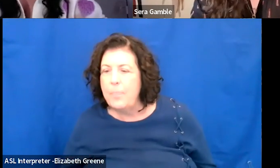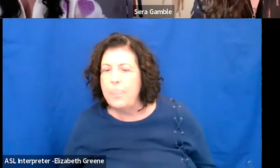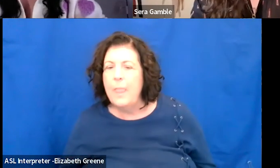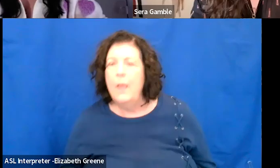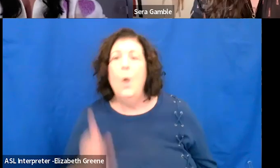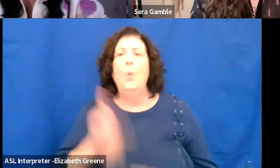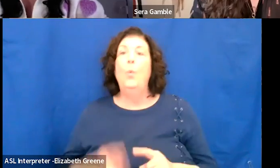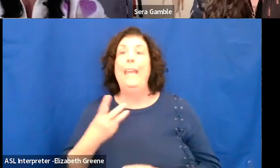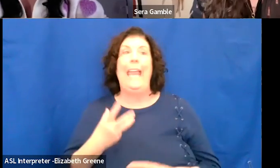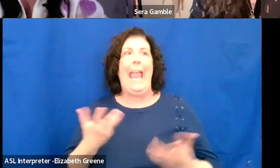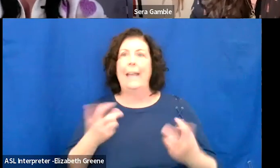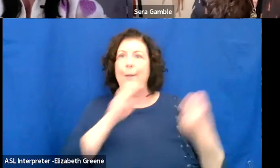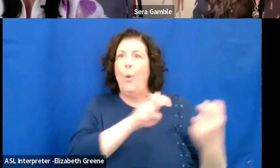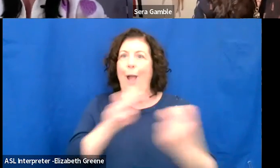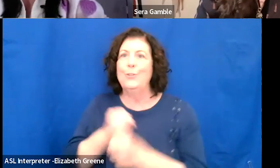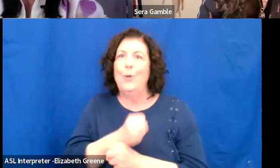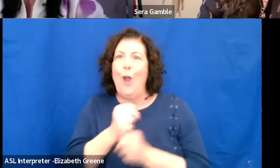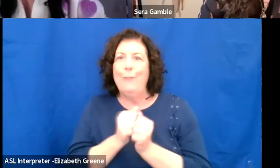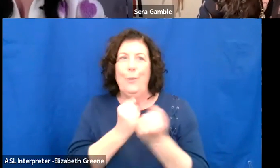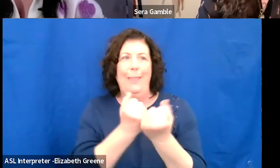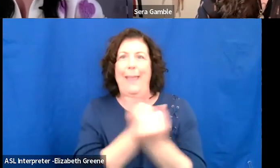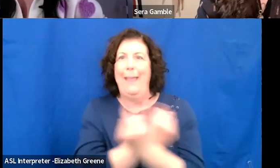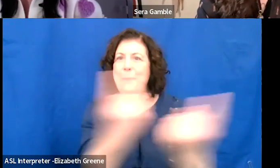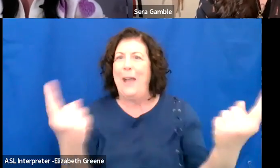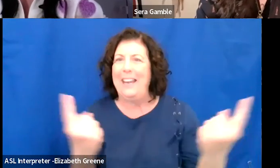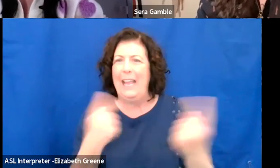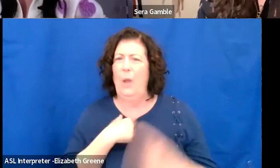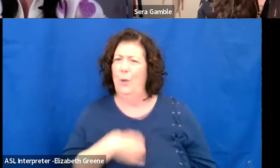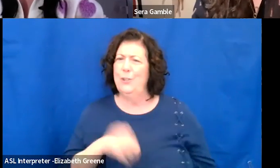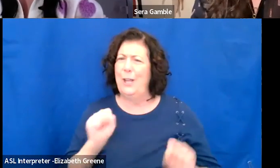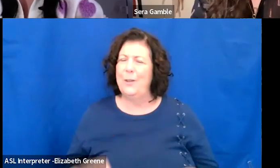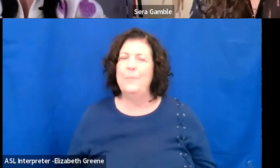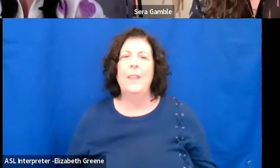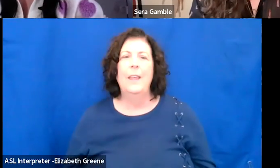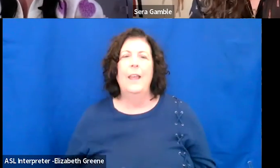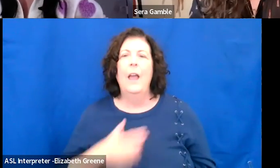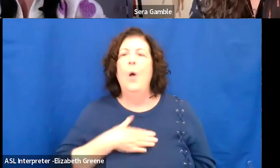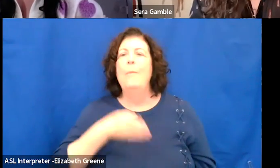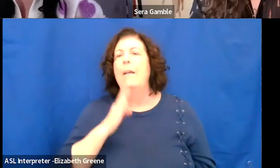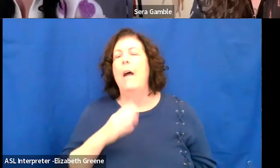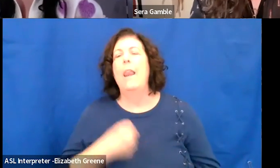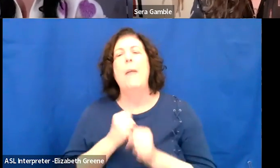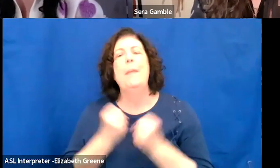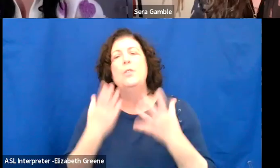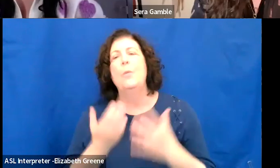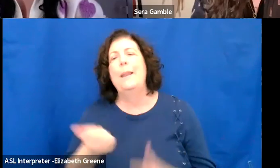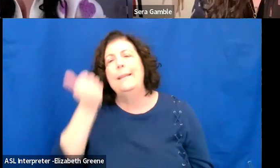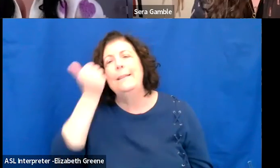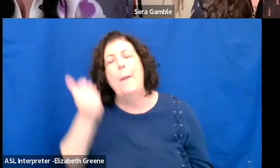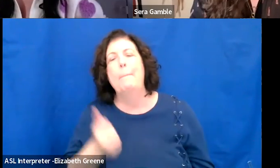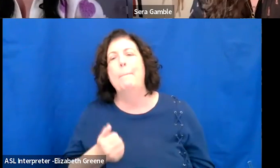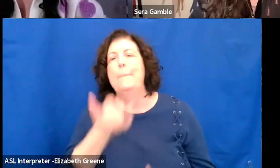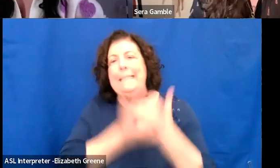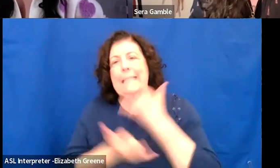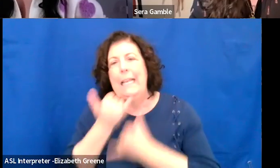go to coffee with everybody, and I wish I could. Right. And God, I made a lot of dumb mistakes. And like, what is the